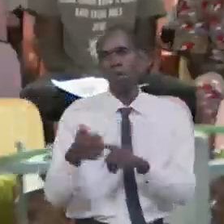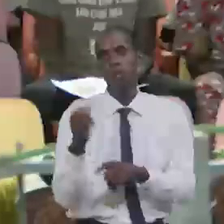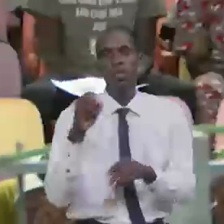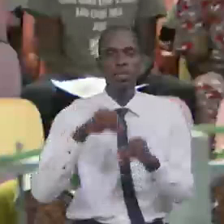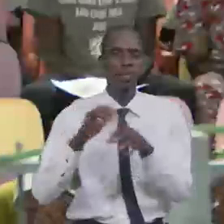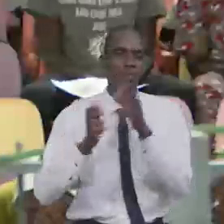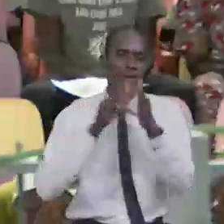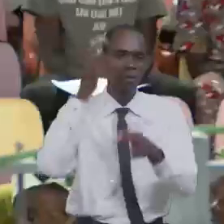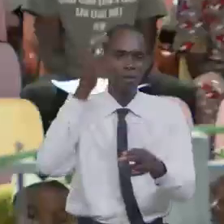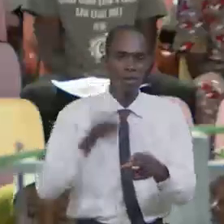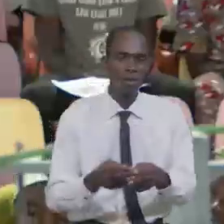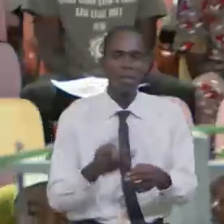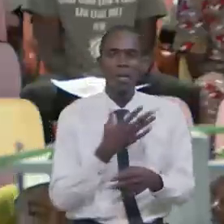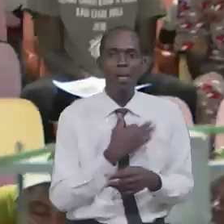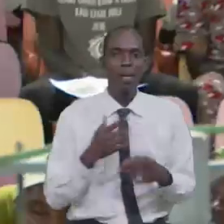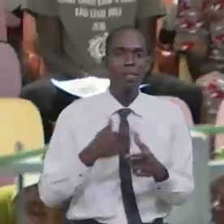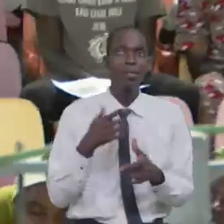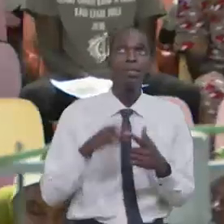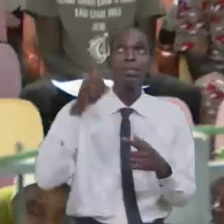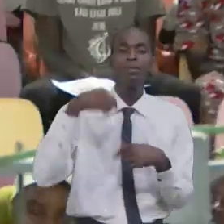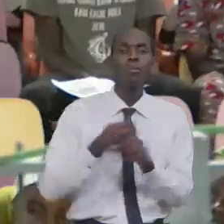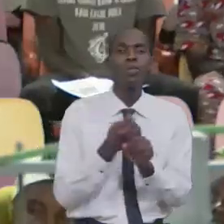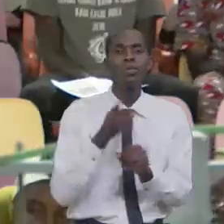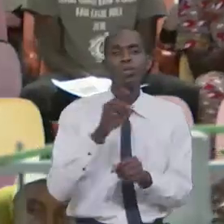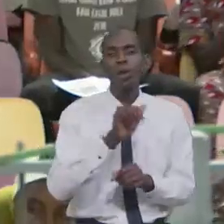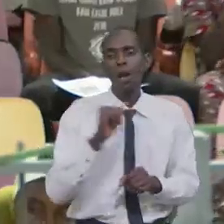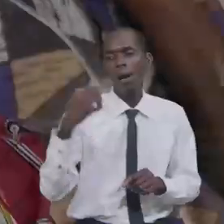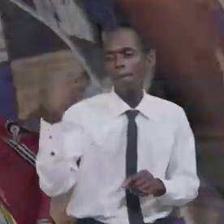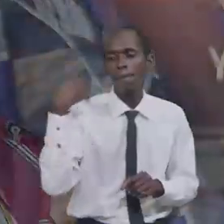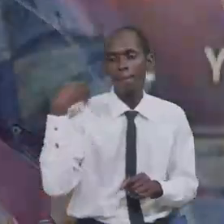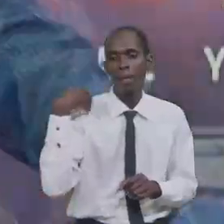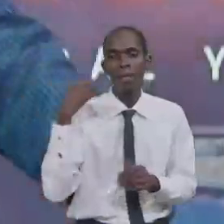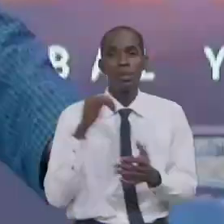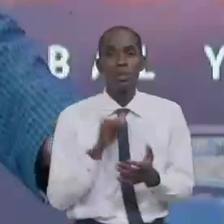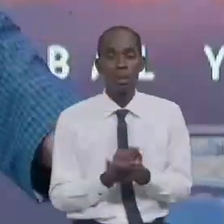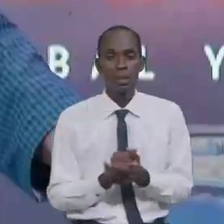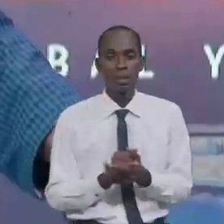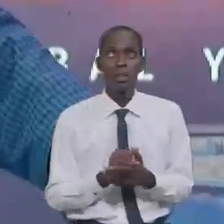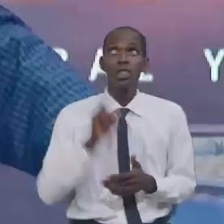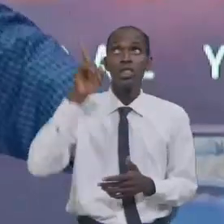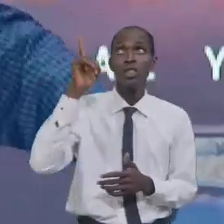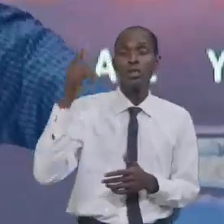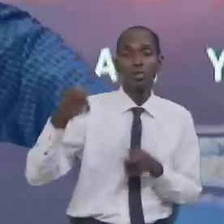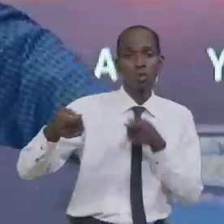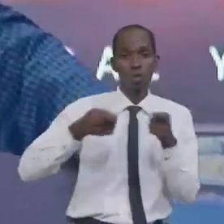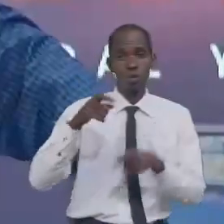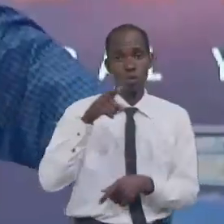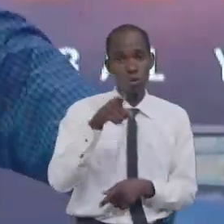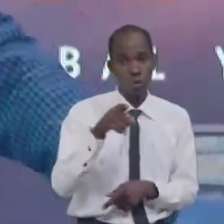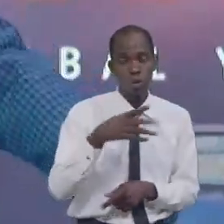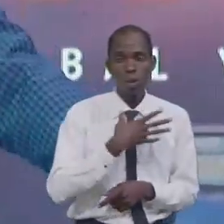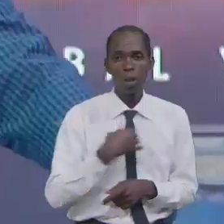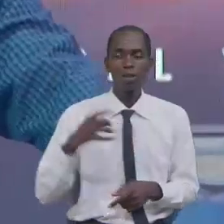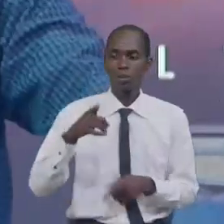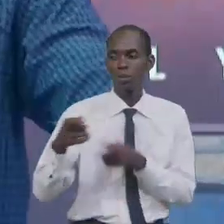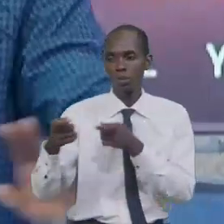And then he makes you a master. That your master, he masters you, and then you are able to